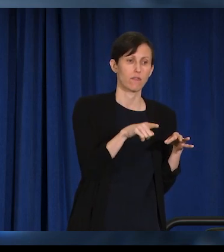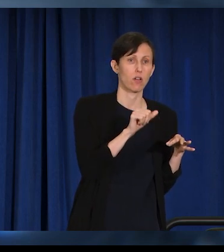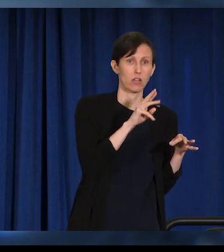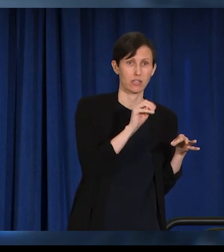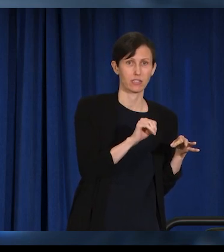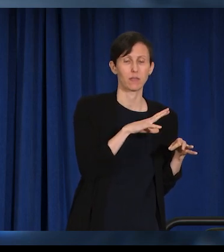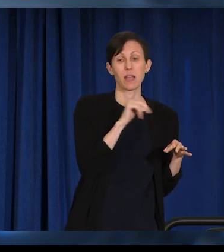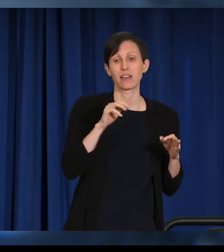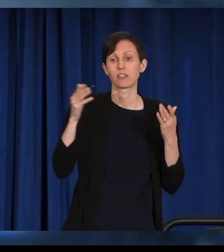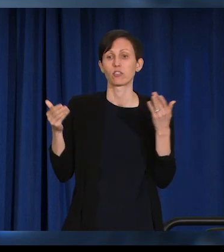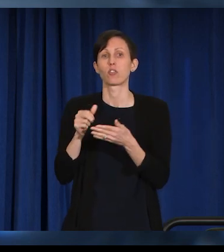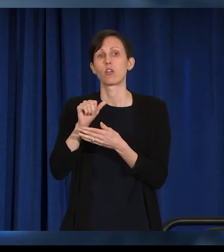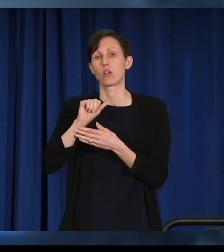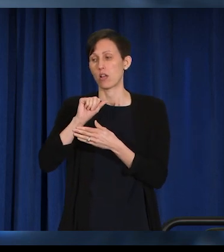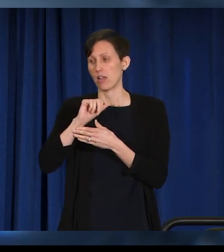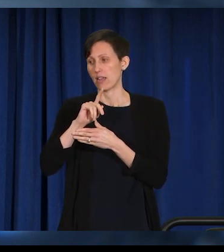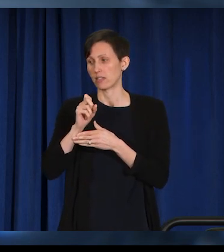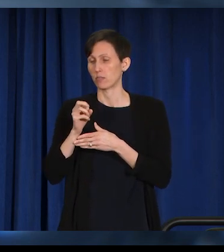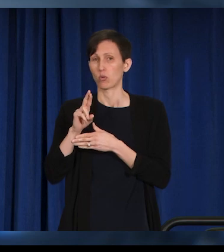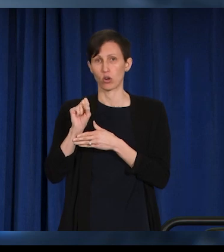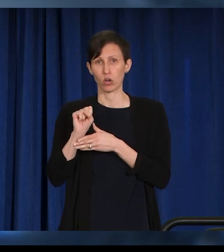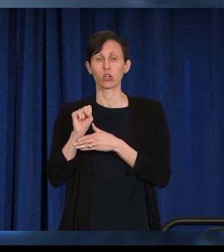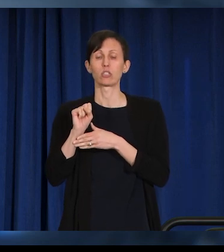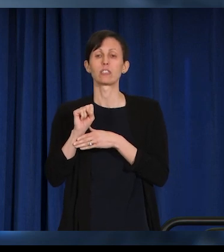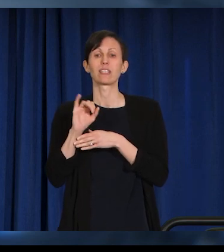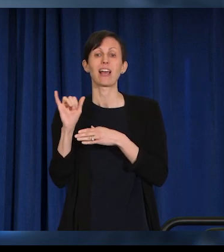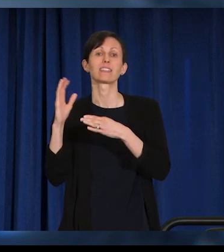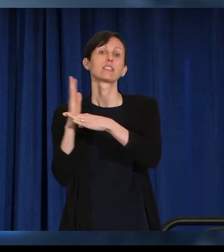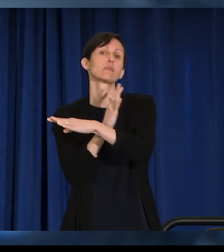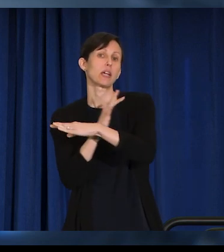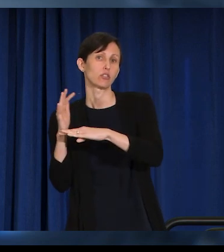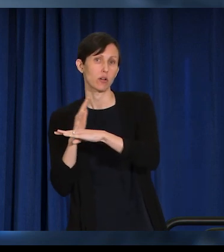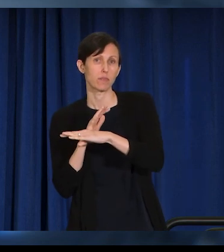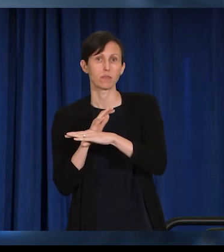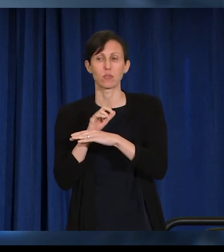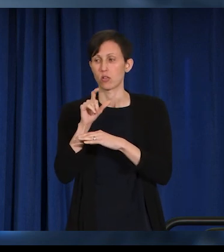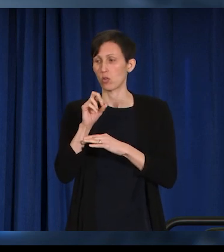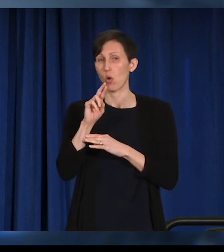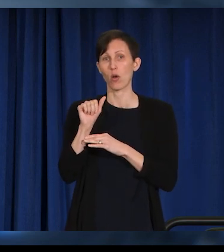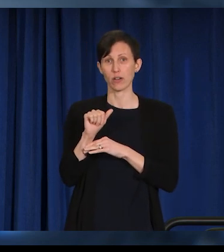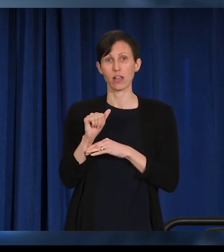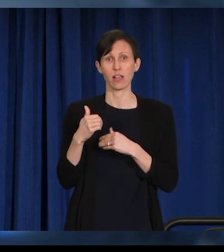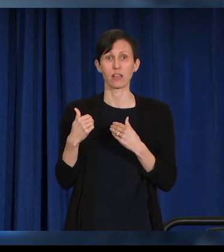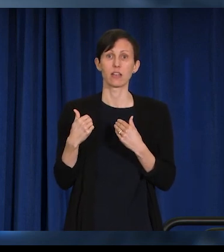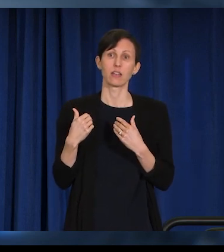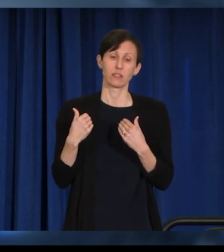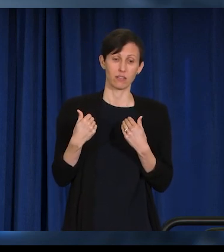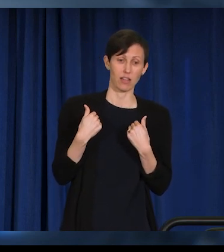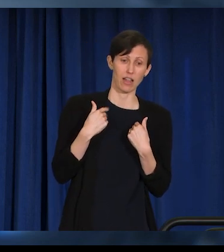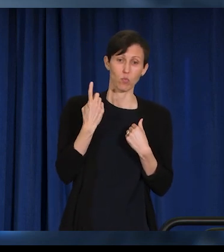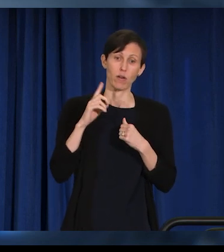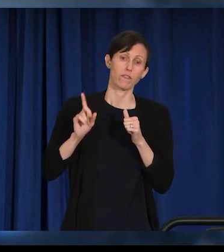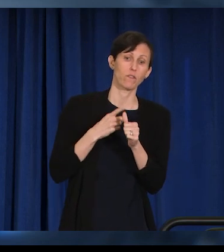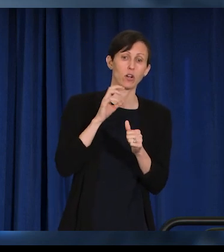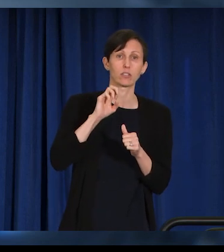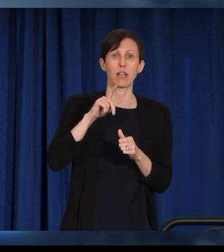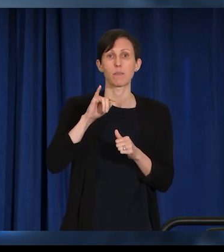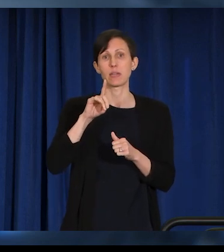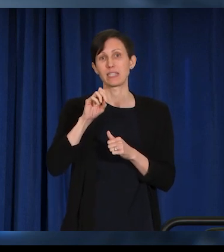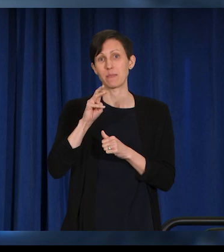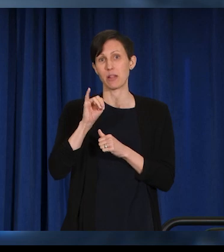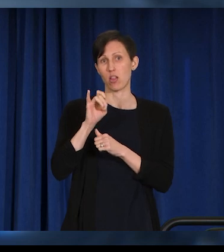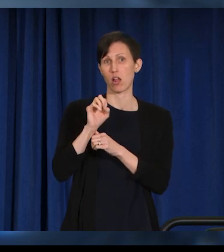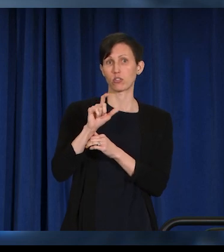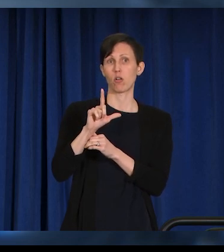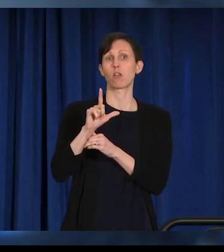and the concept of an autism spectrum. Lorna conducted one of the first epidemiological studies of autism